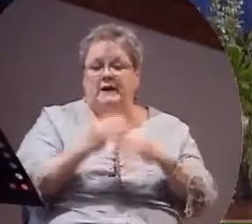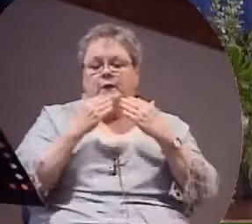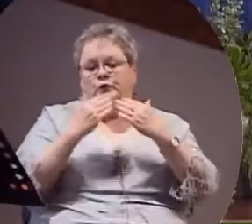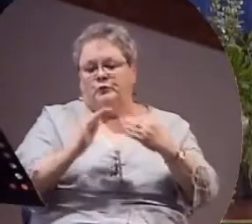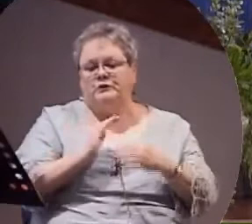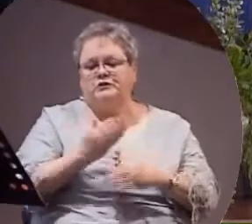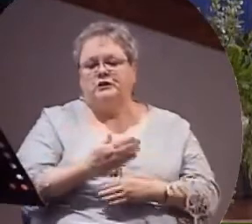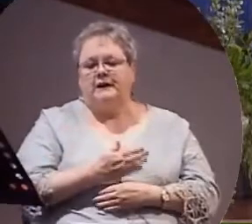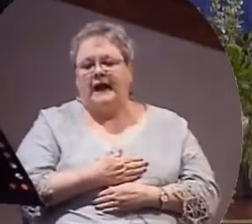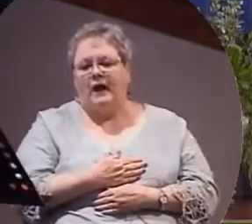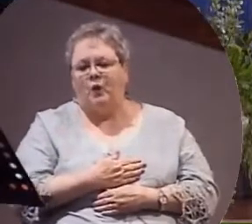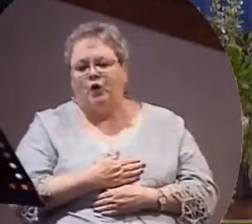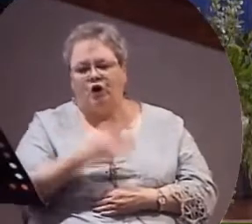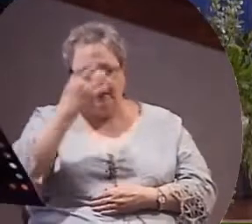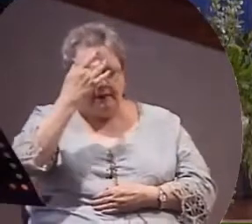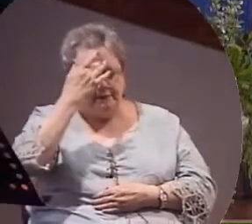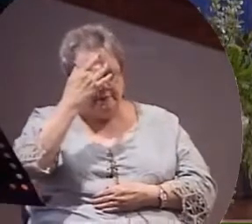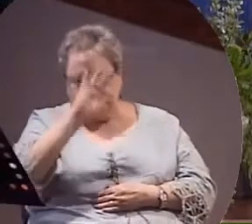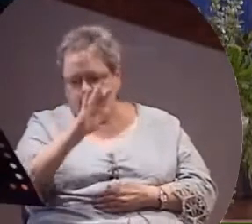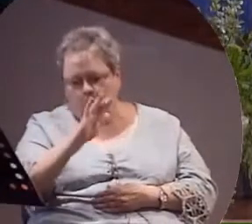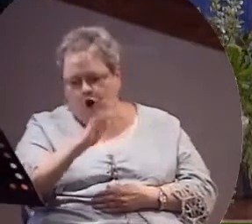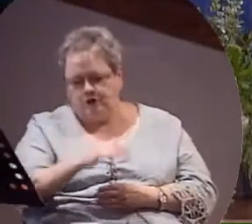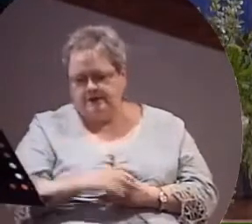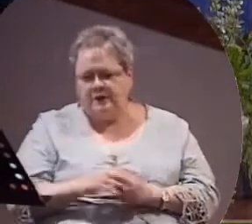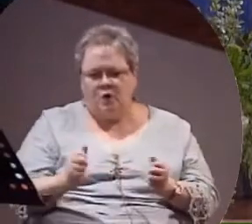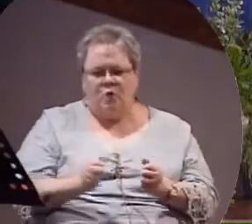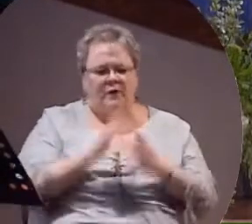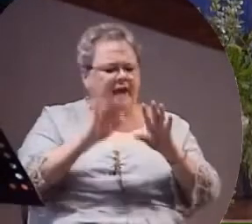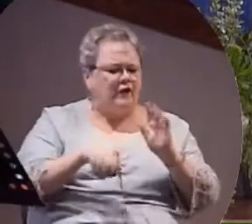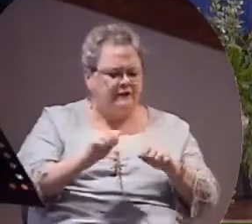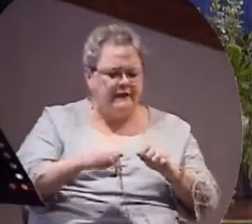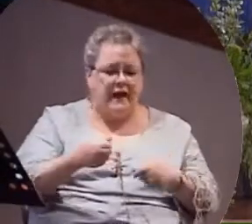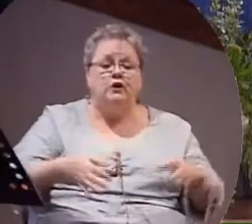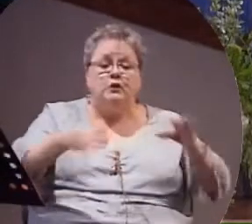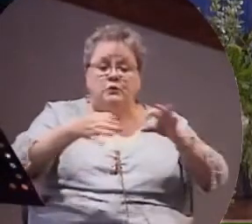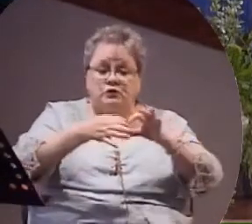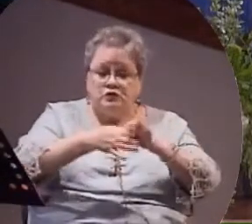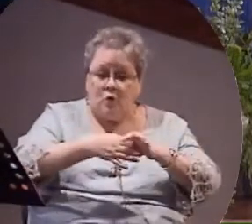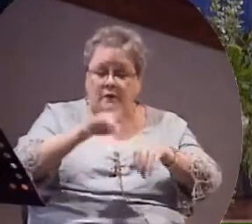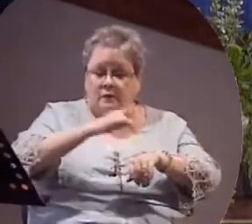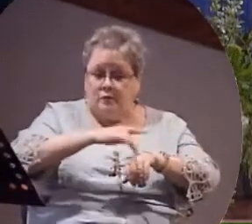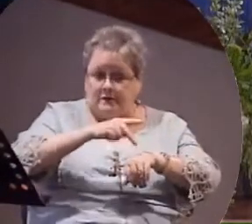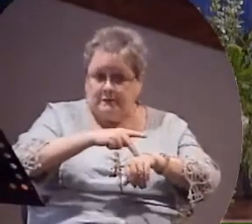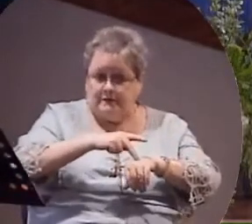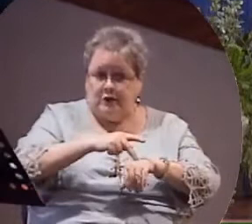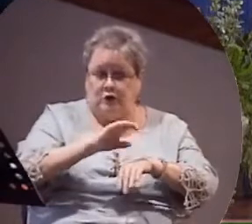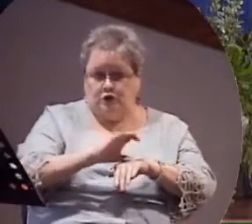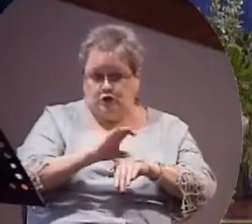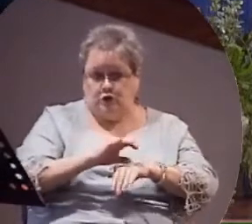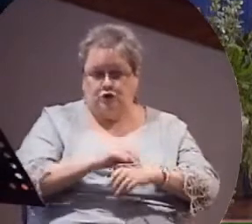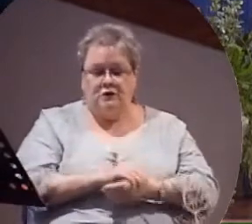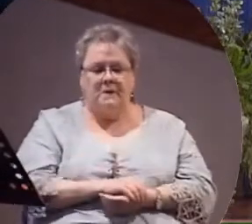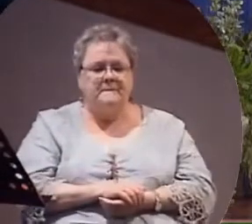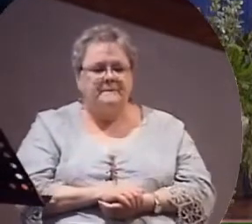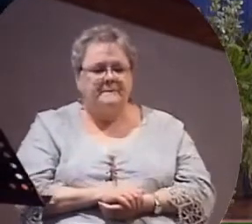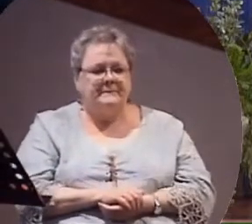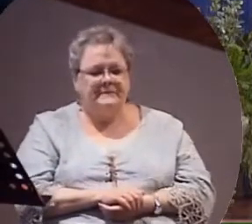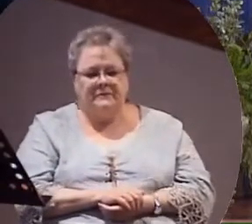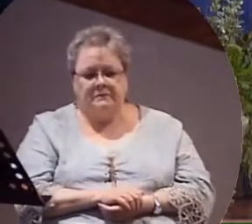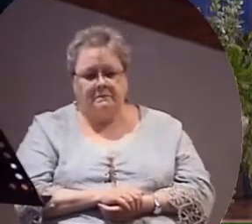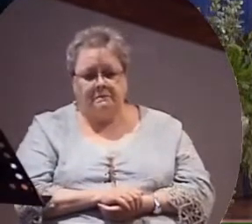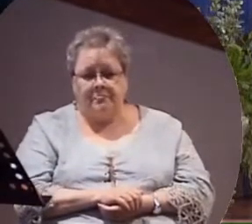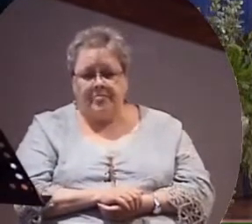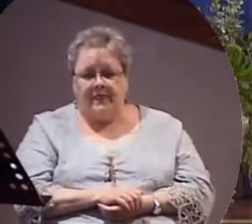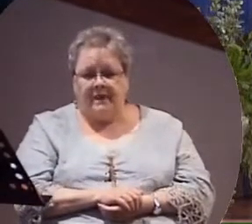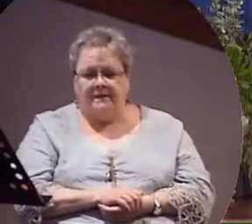our scholarism and our intellectualism. Without doubt, he would join the Presbyterian church. Well, the old